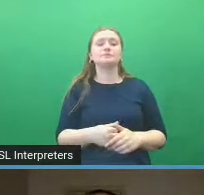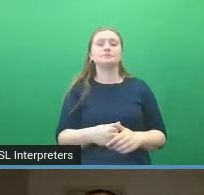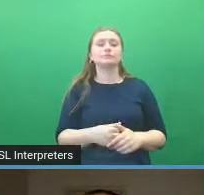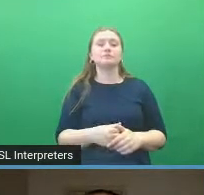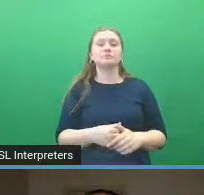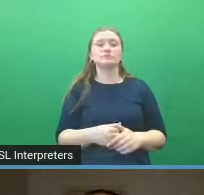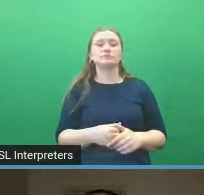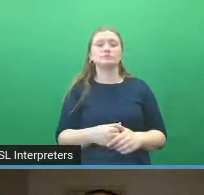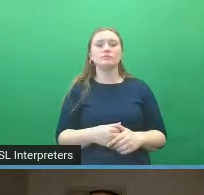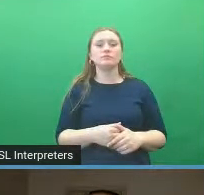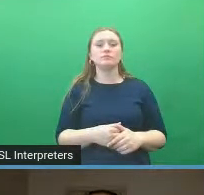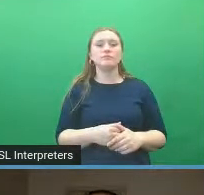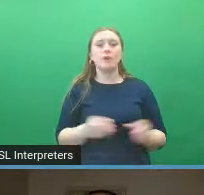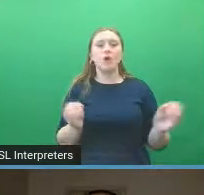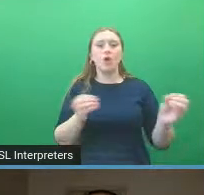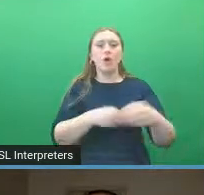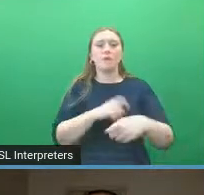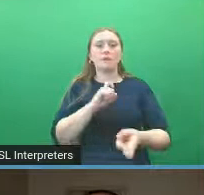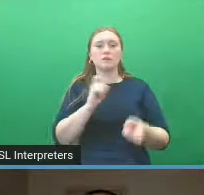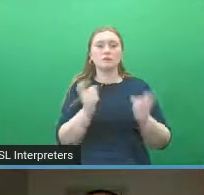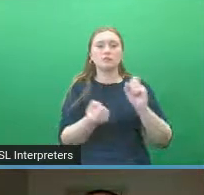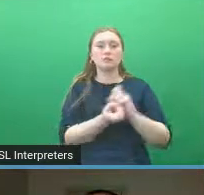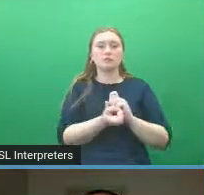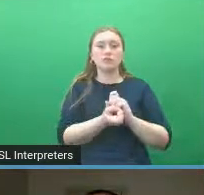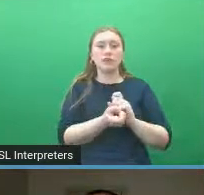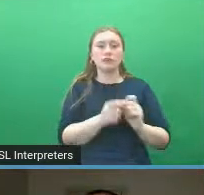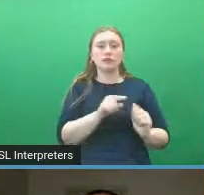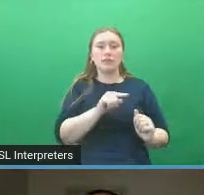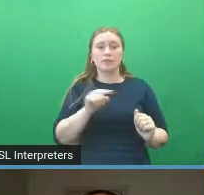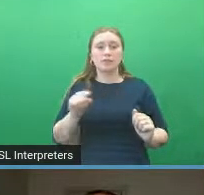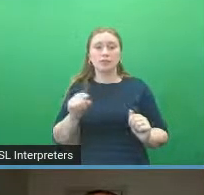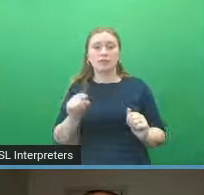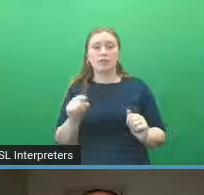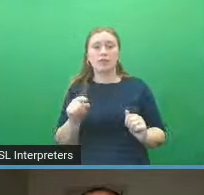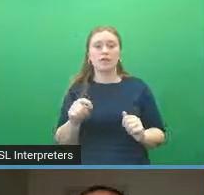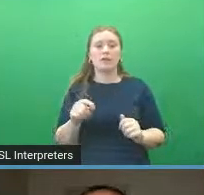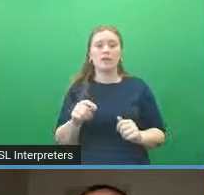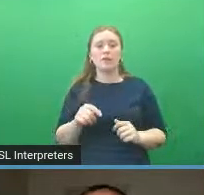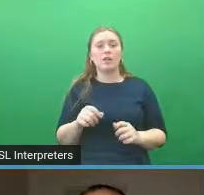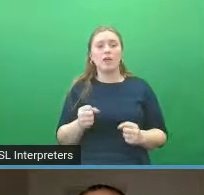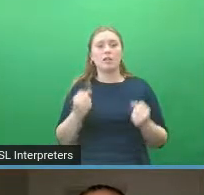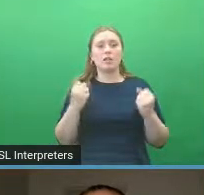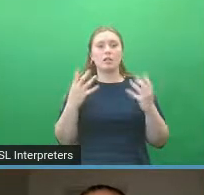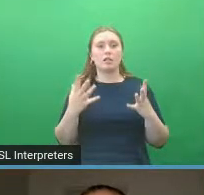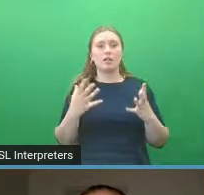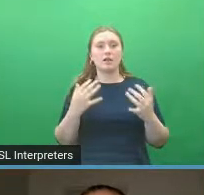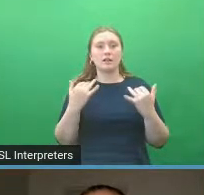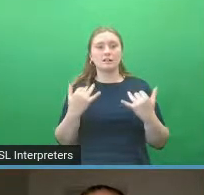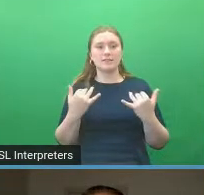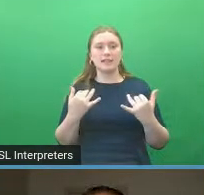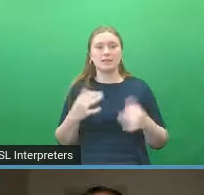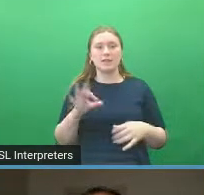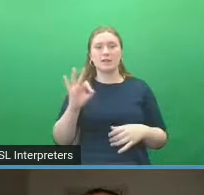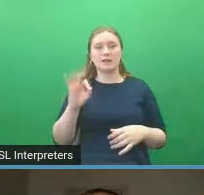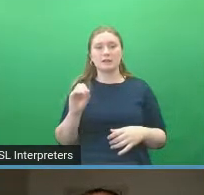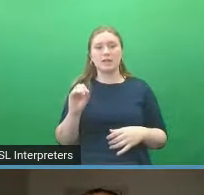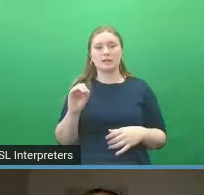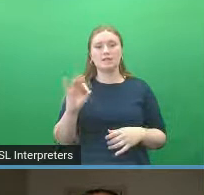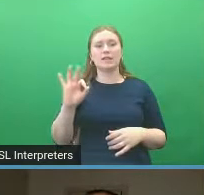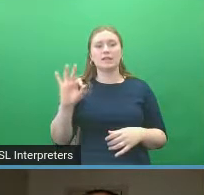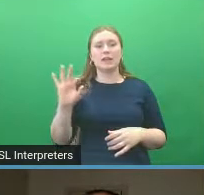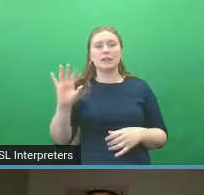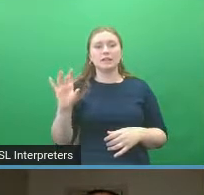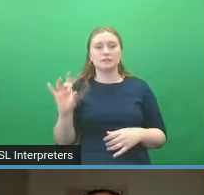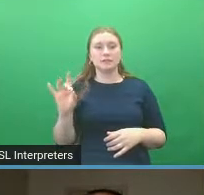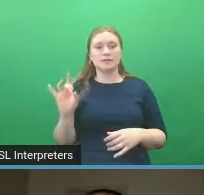much has changed from that time in the 60s until I got my first office job in 1997, except